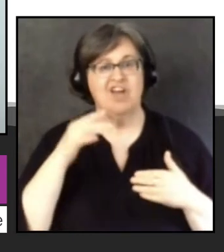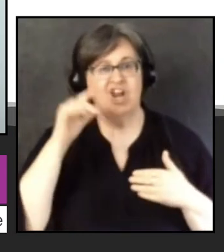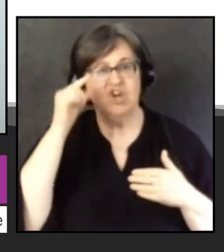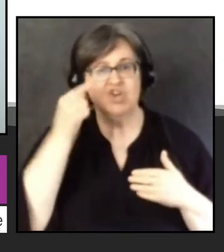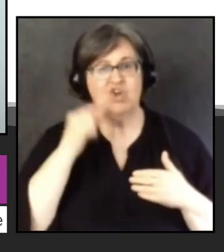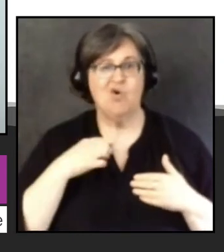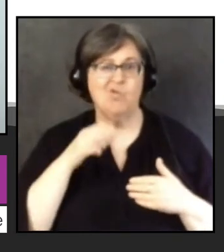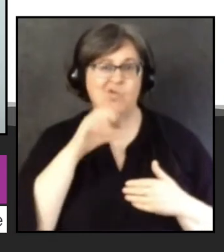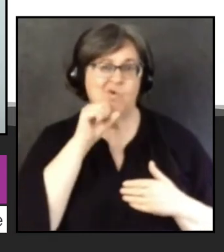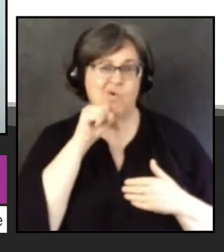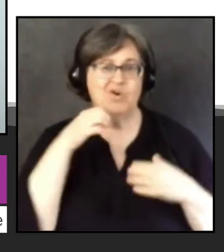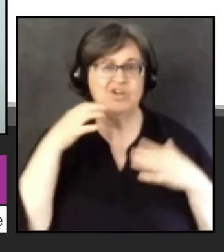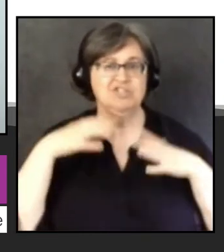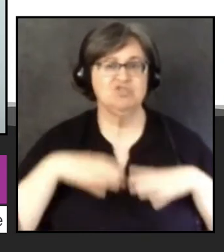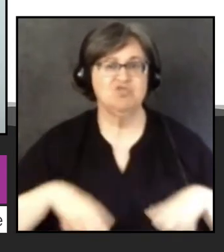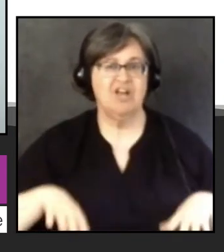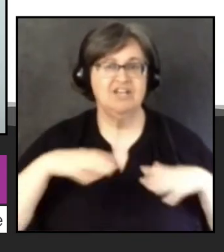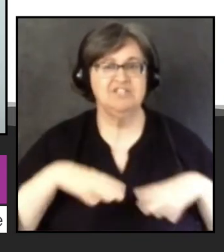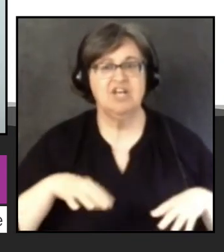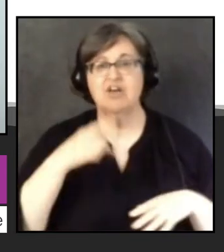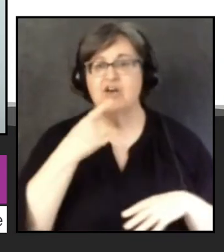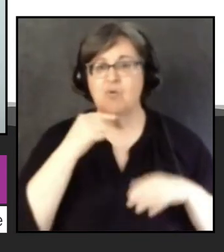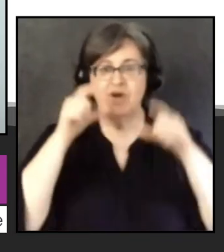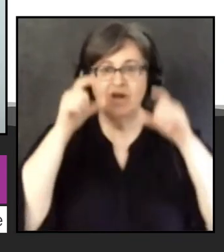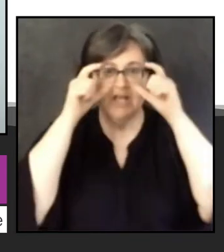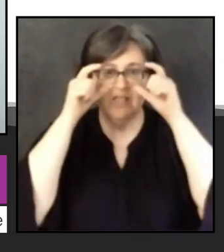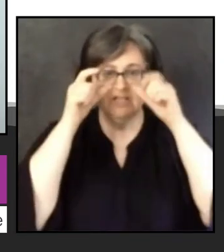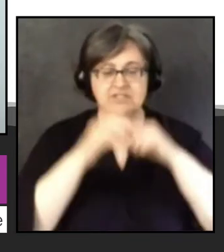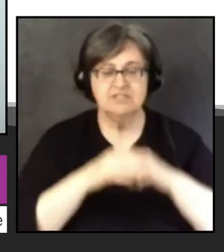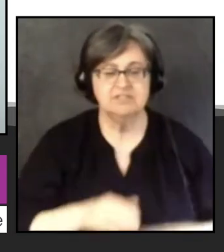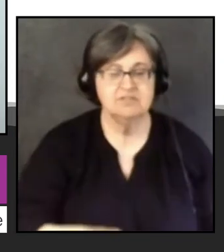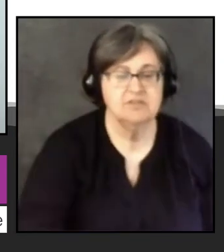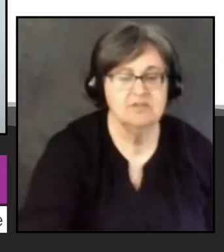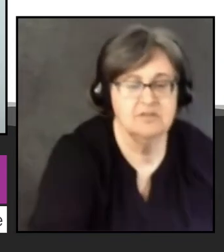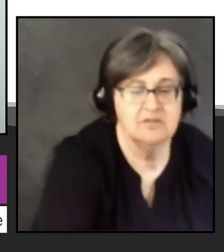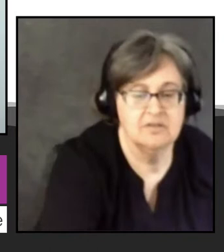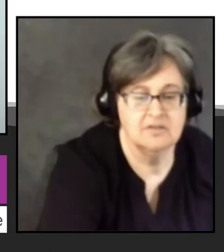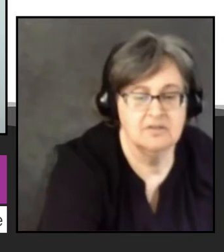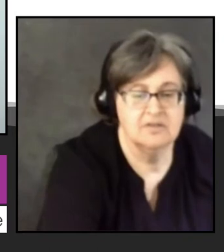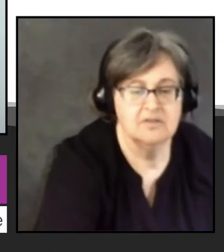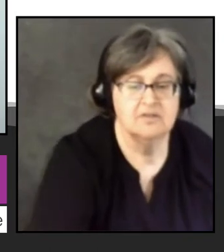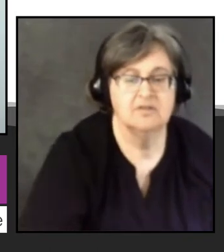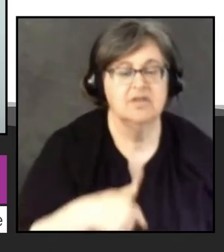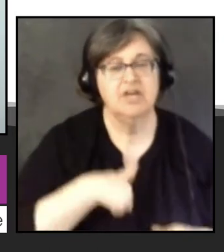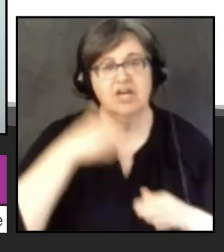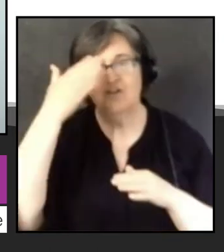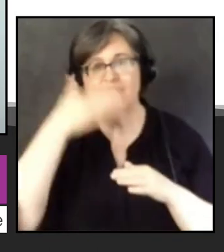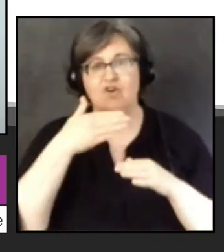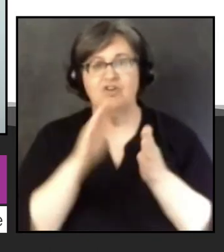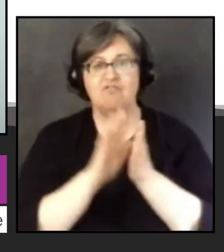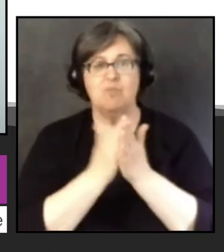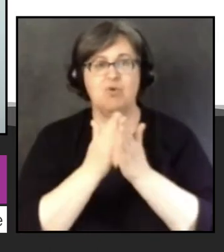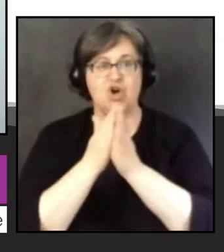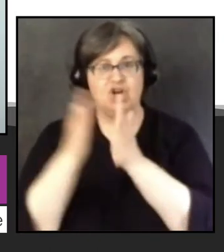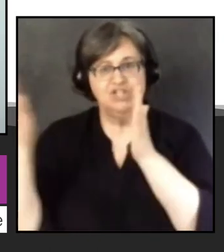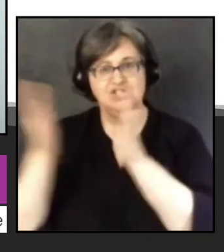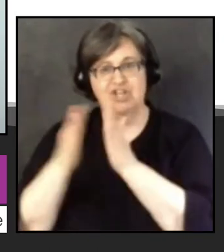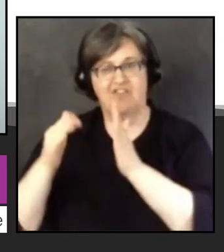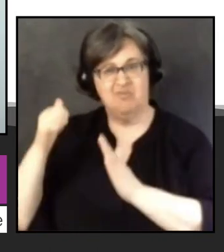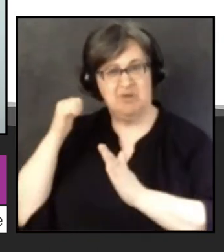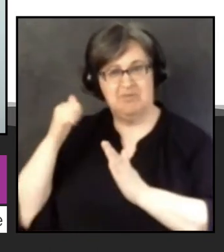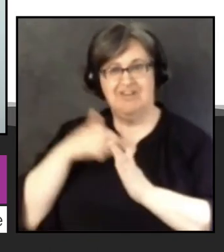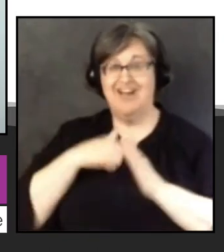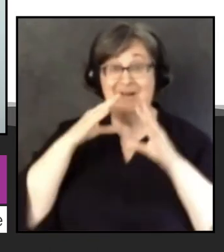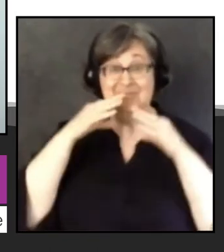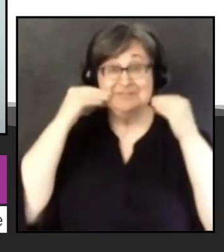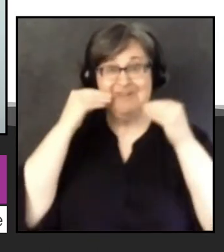goldish orange dress and red glasses in front of a bookshelf. And I'm wearing a very big smile because